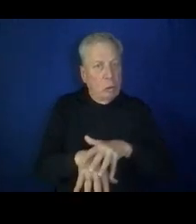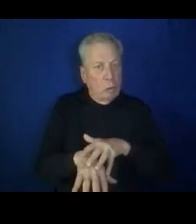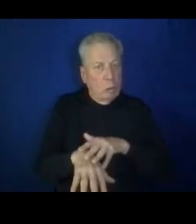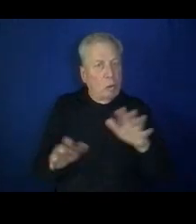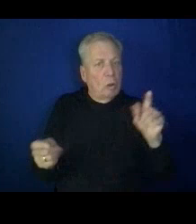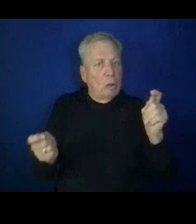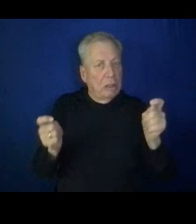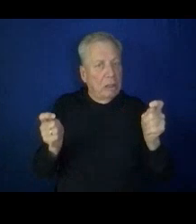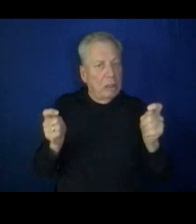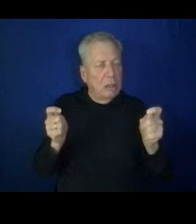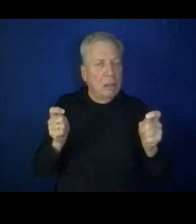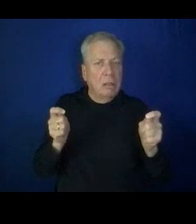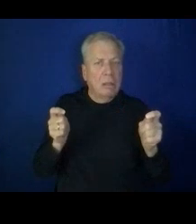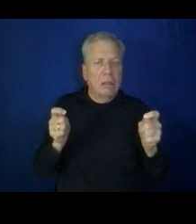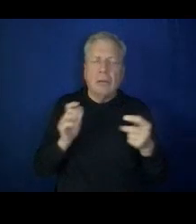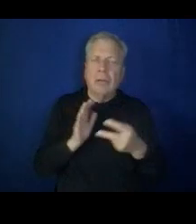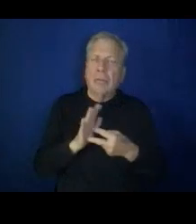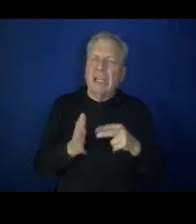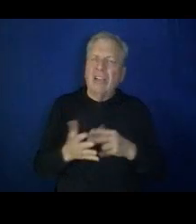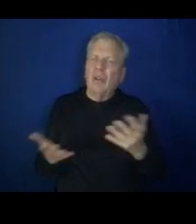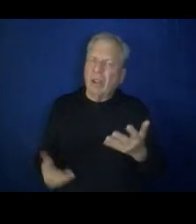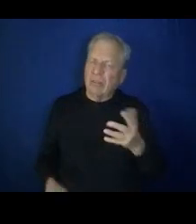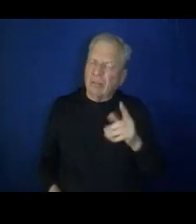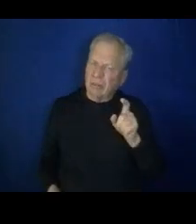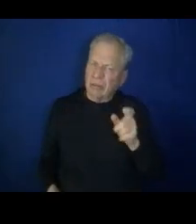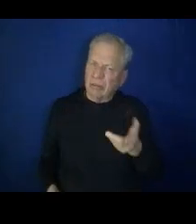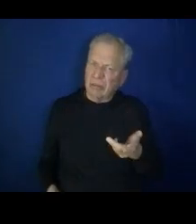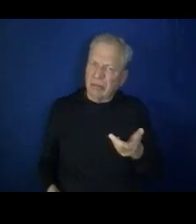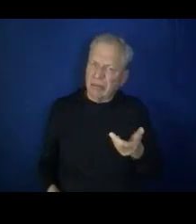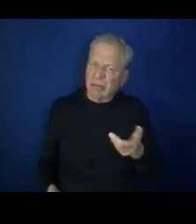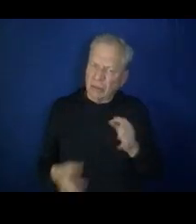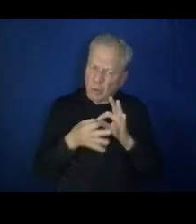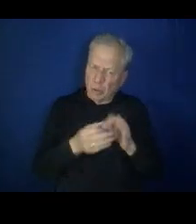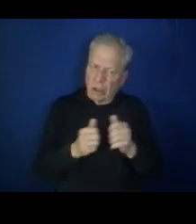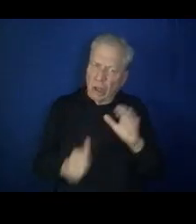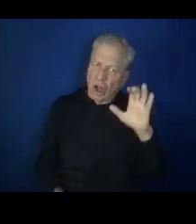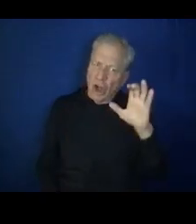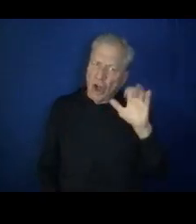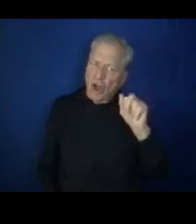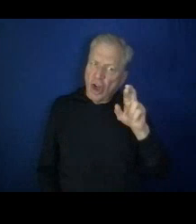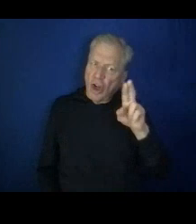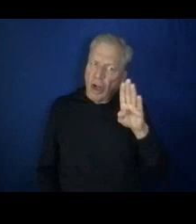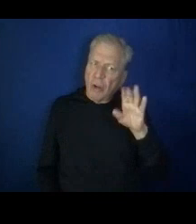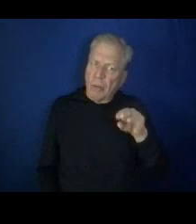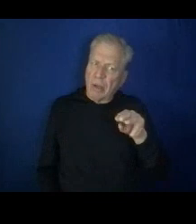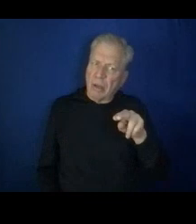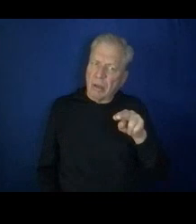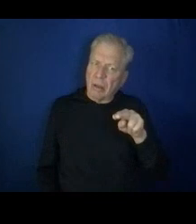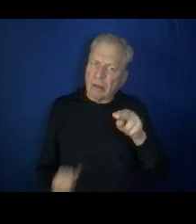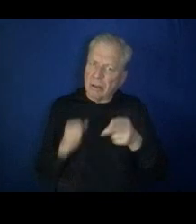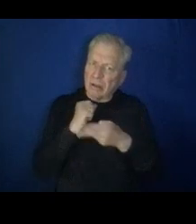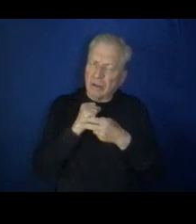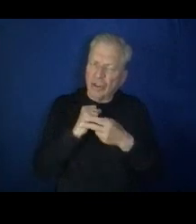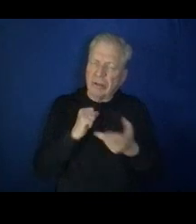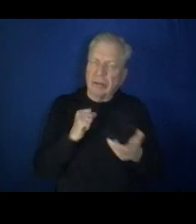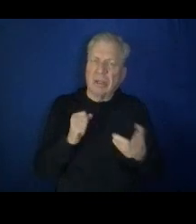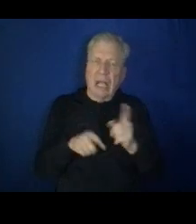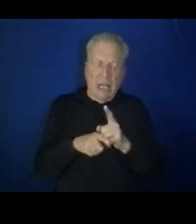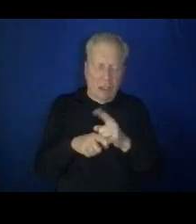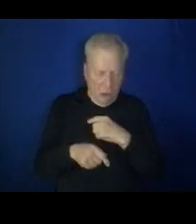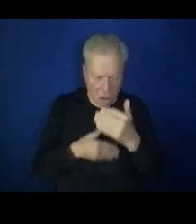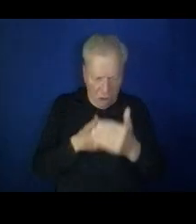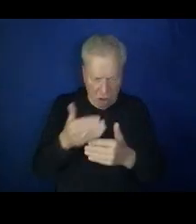what is that going to actually mean to carbon storage, grassland productivity as we move forward in